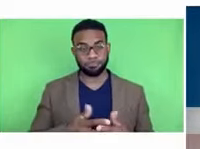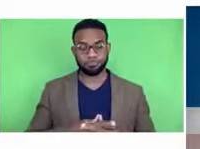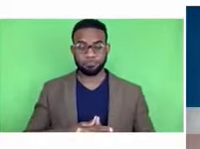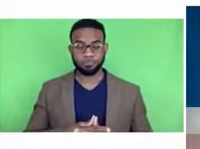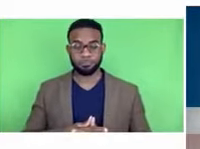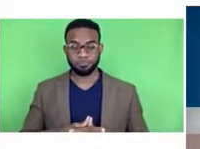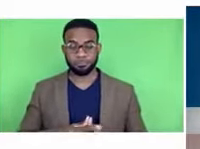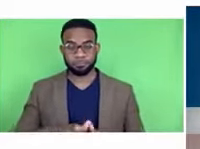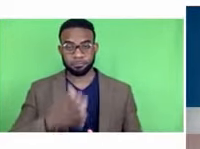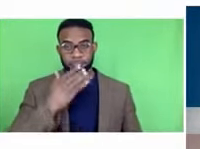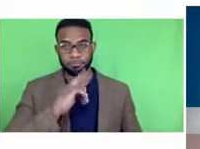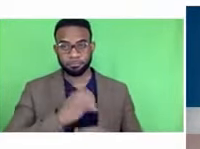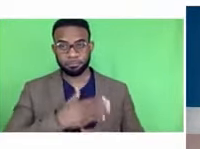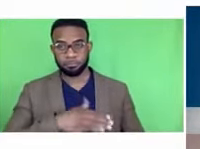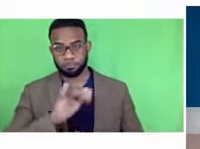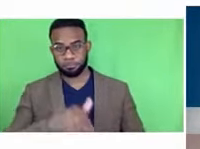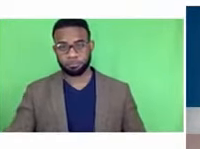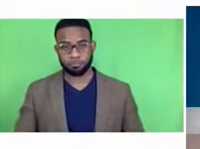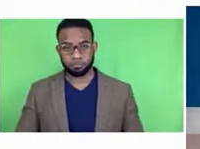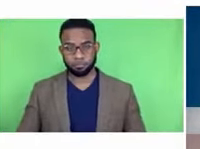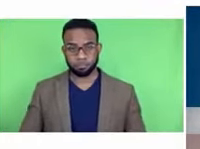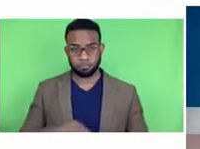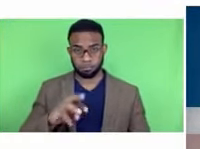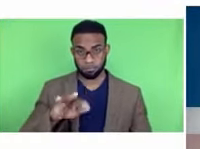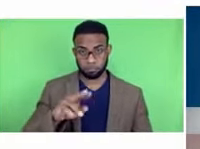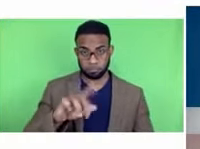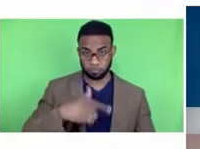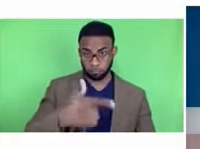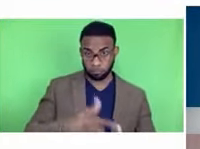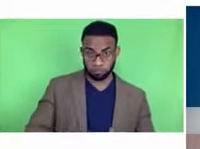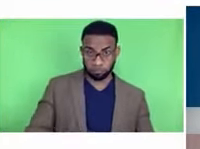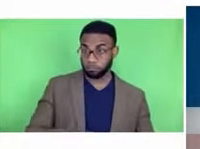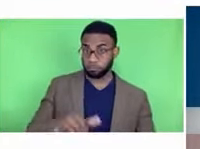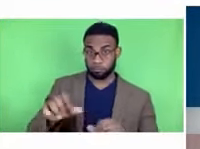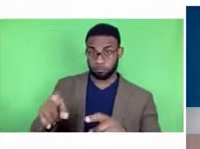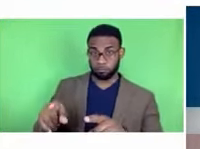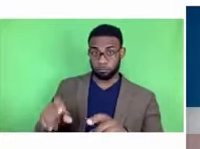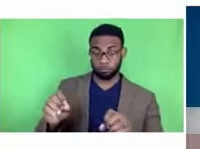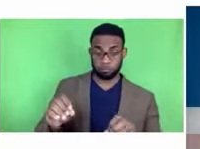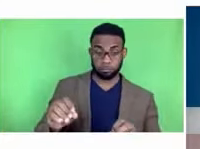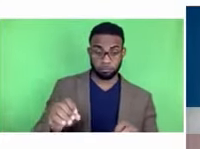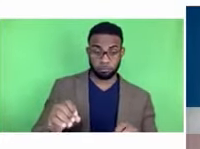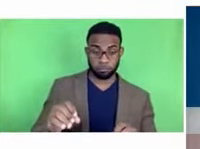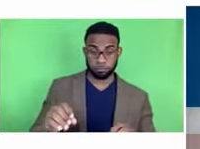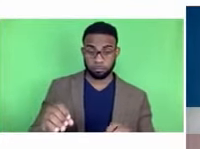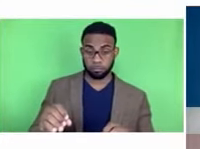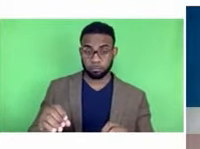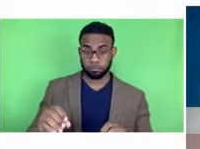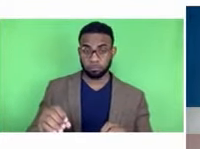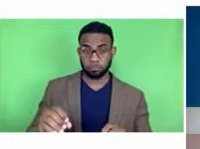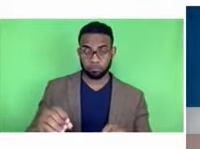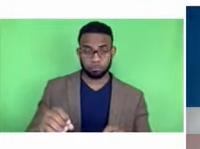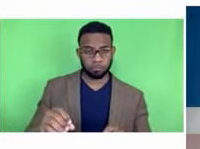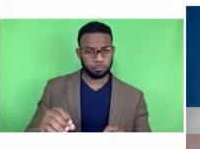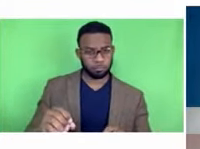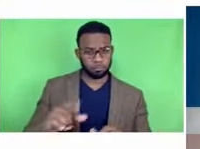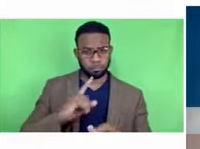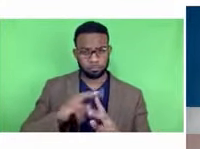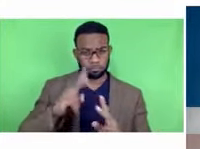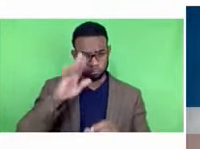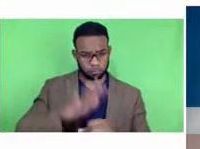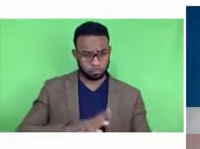Thank you. I really appreciate that. Maram, do you want to go next? Yeah. So, interviews are very stressful to begin with, and